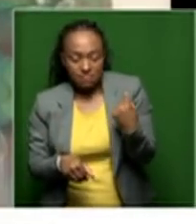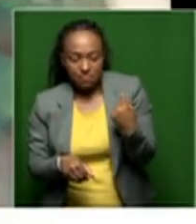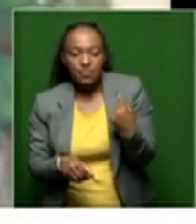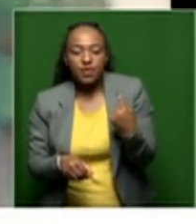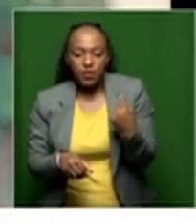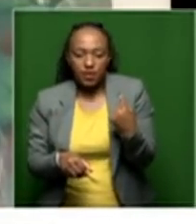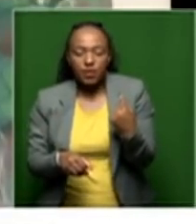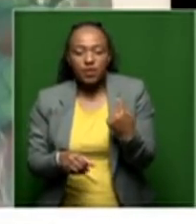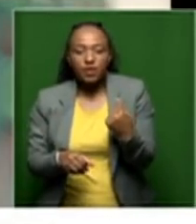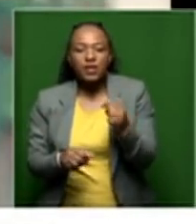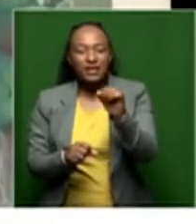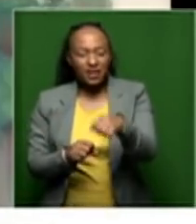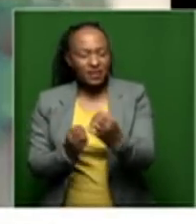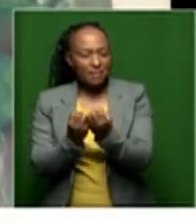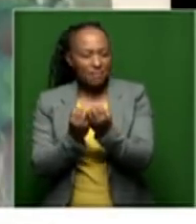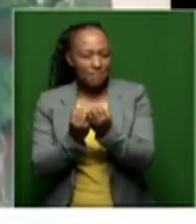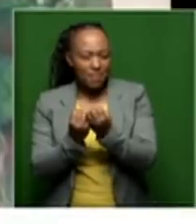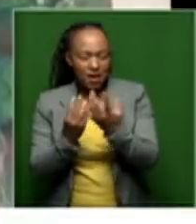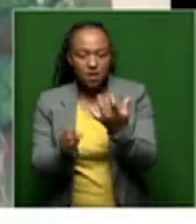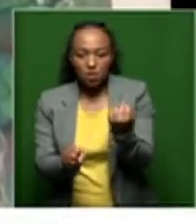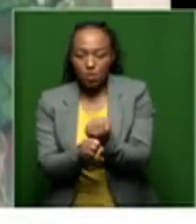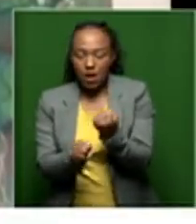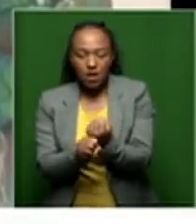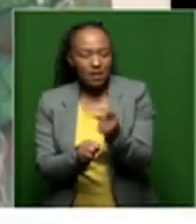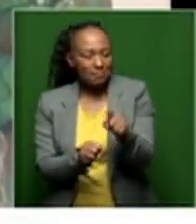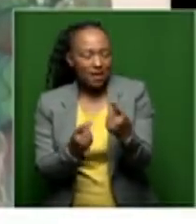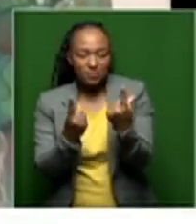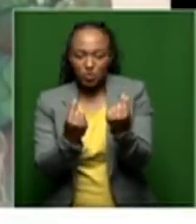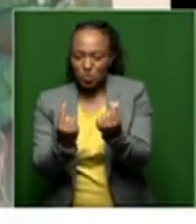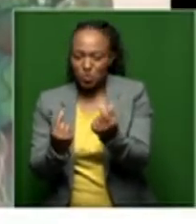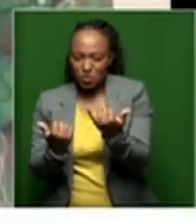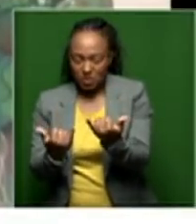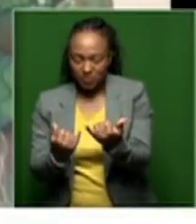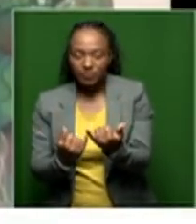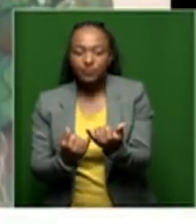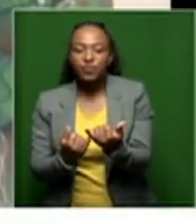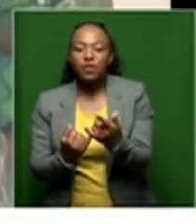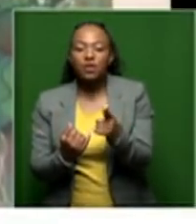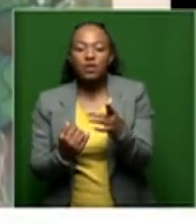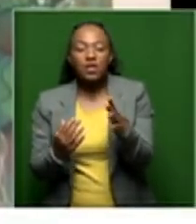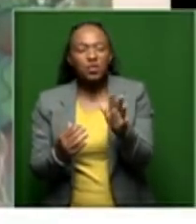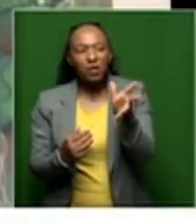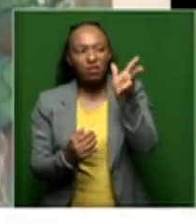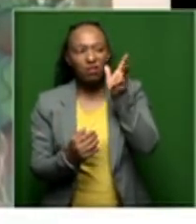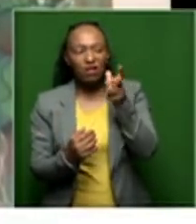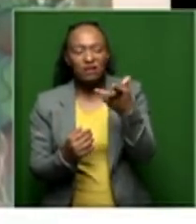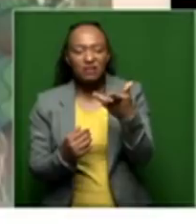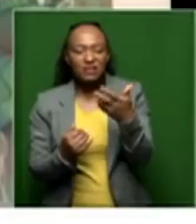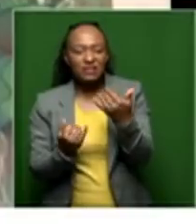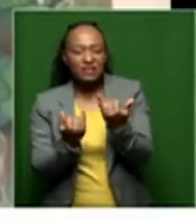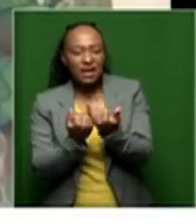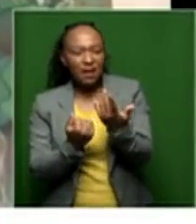And so there is a lot of work that still needs to be done. This will sound probably like